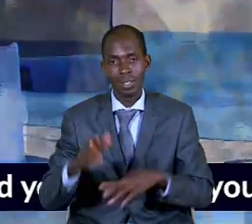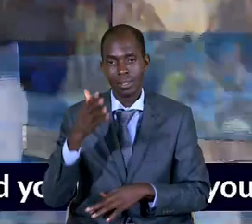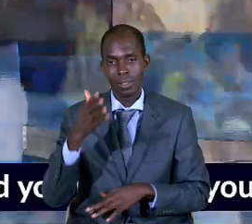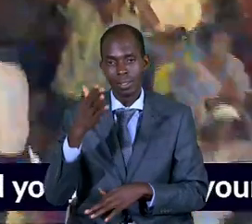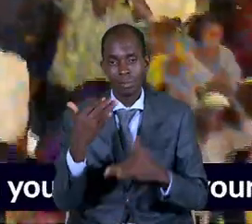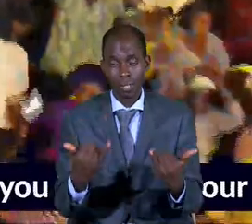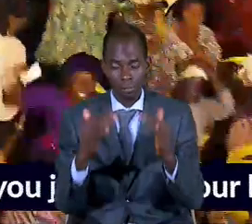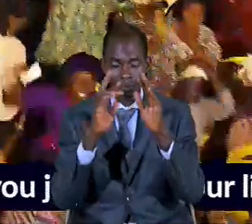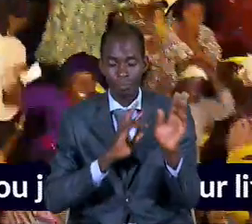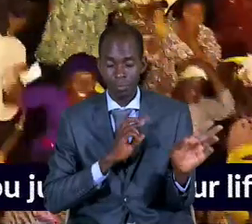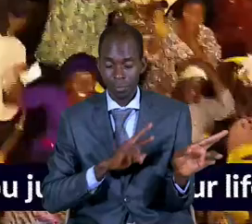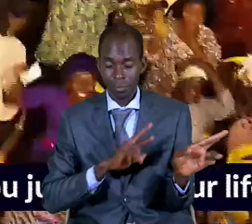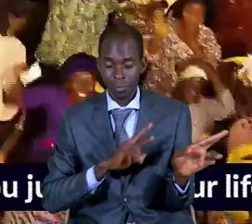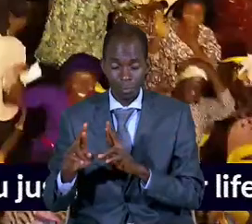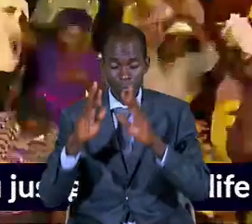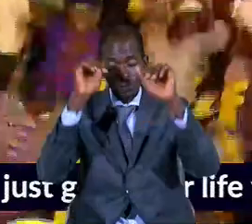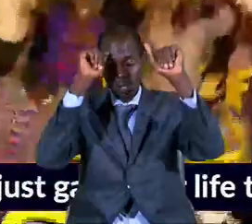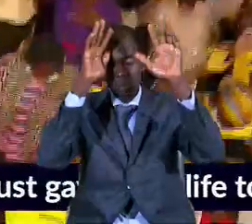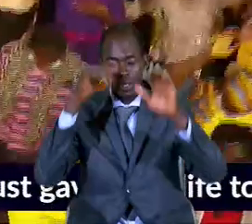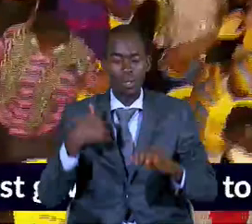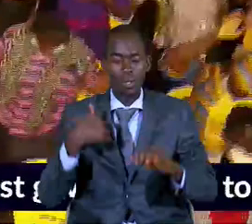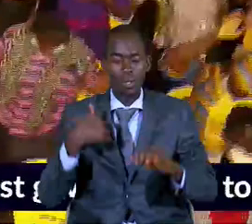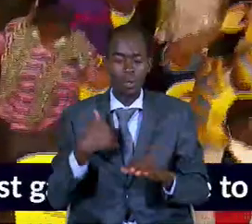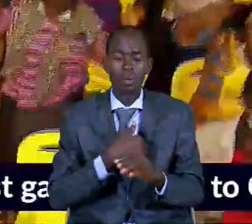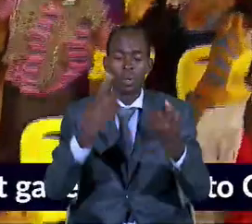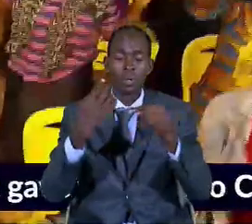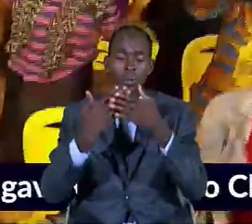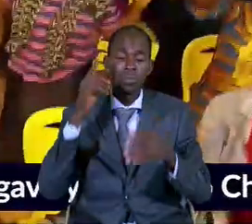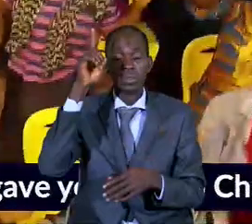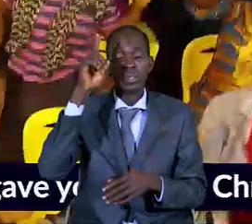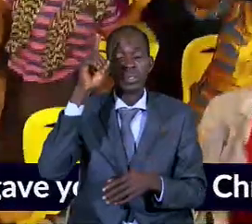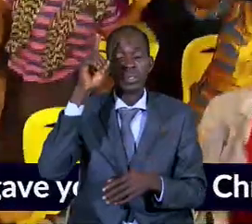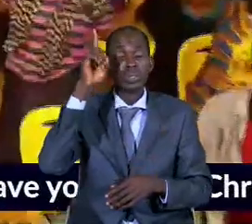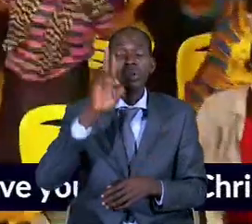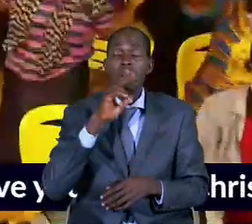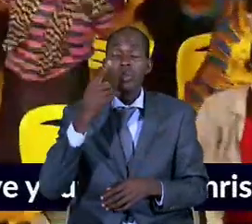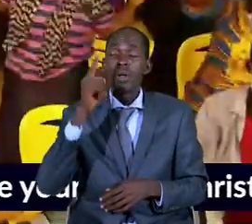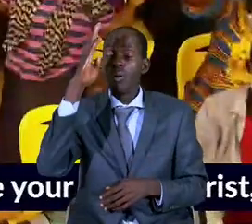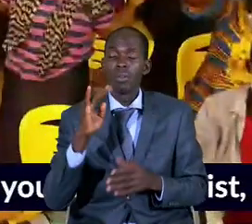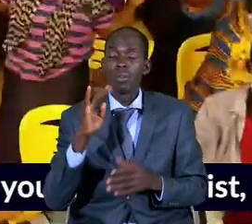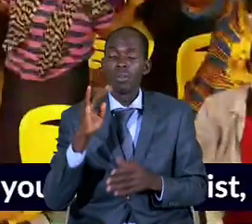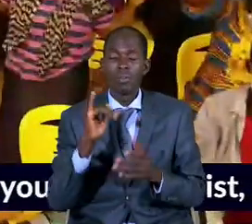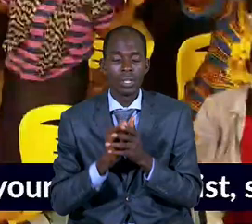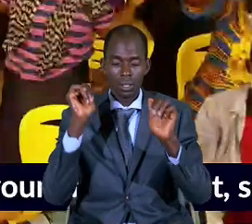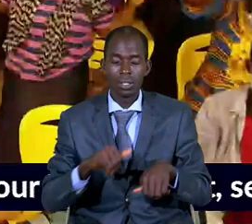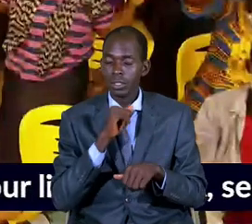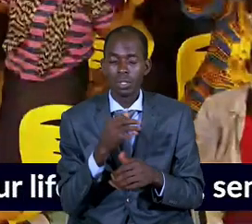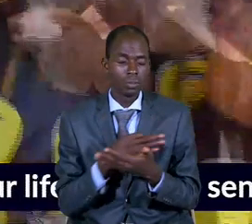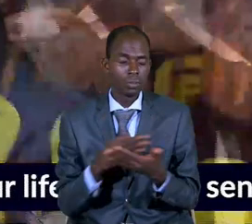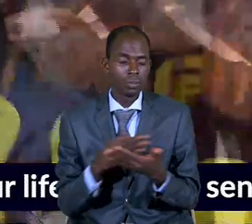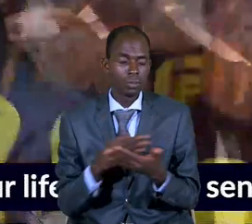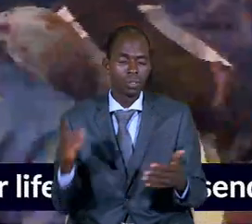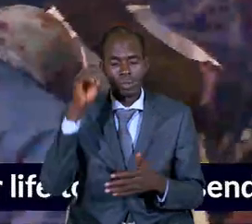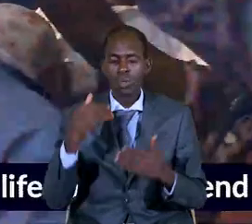Father, we come before you. You are the God that cannot fail. You've told us